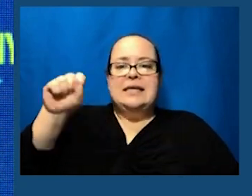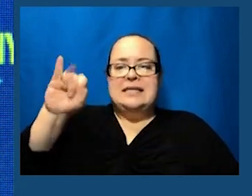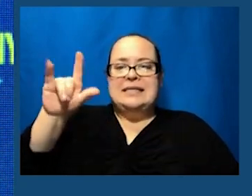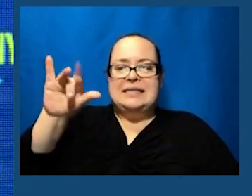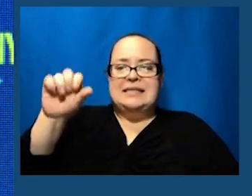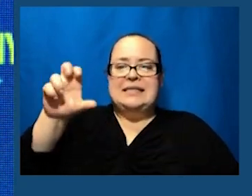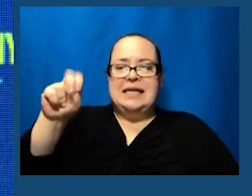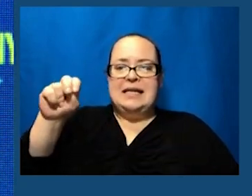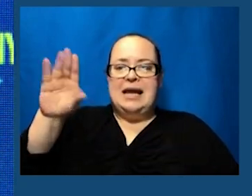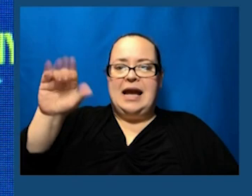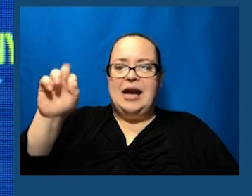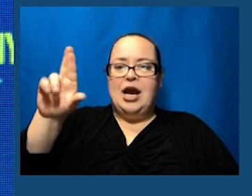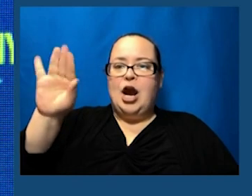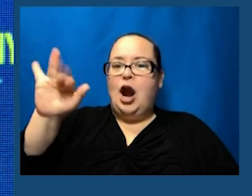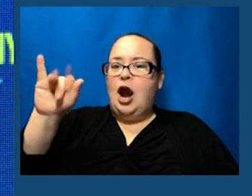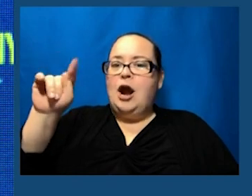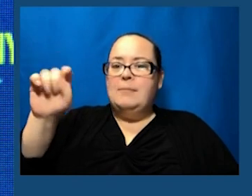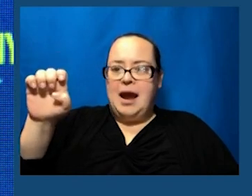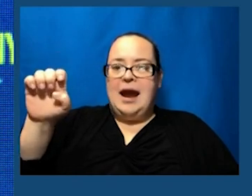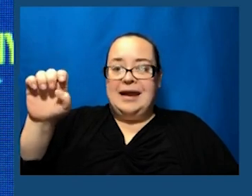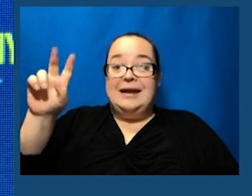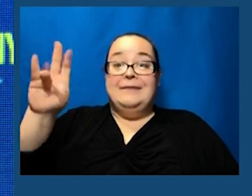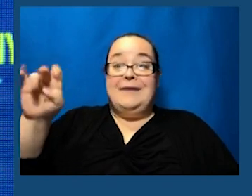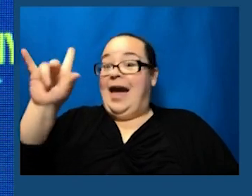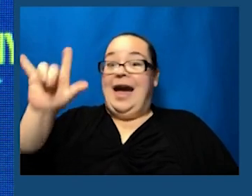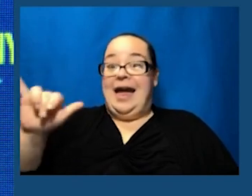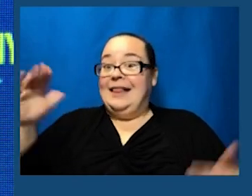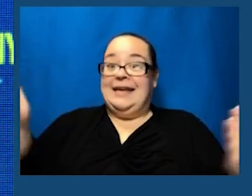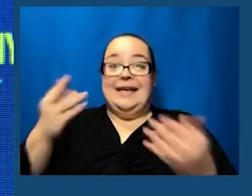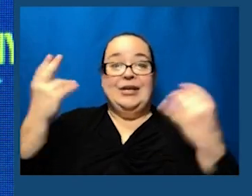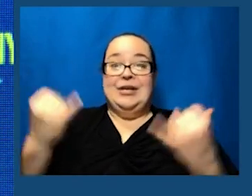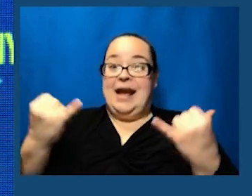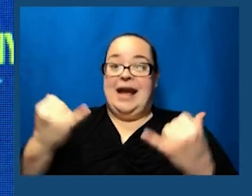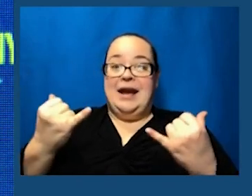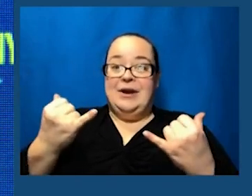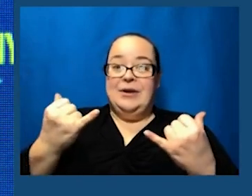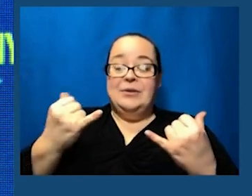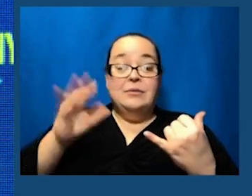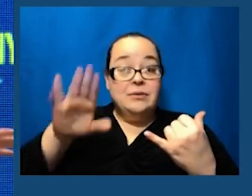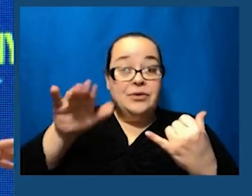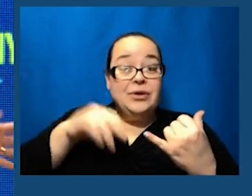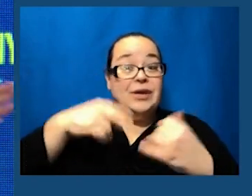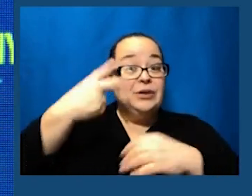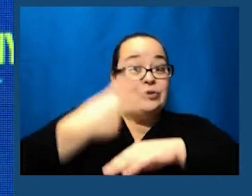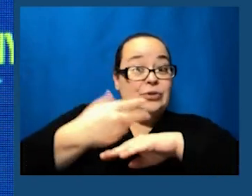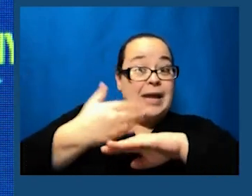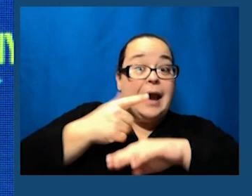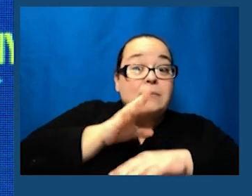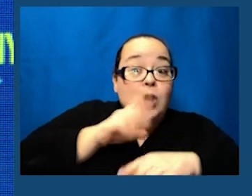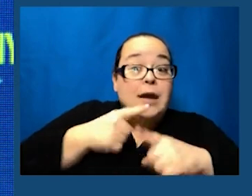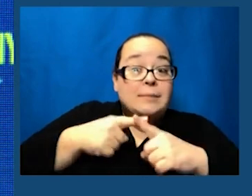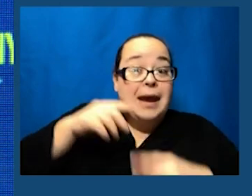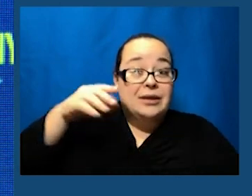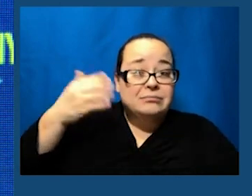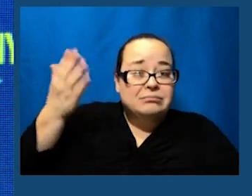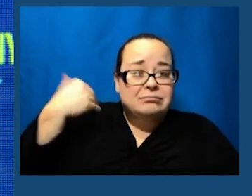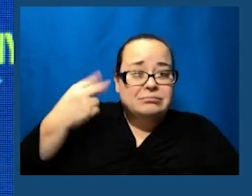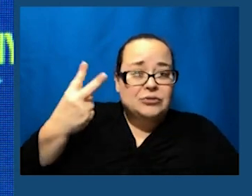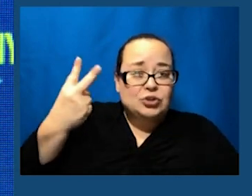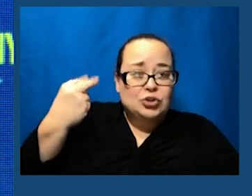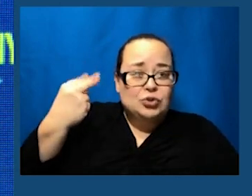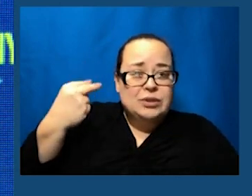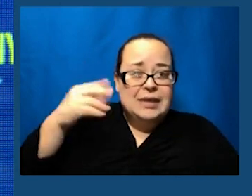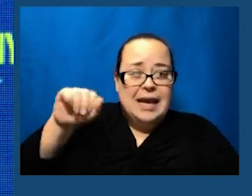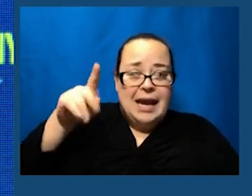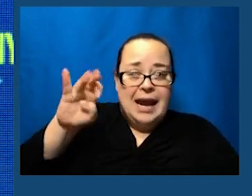Silicon Carbide Valley. And I remember it had just snowed 2 days before, and this is April, so I was just noticing as I was coming here. I was here in